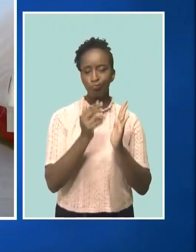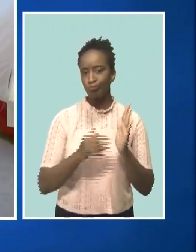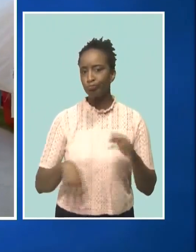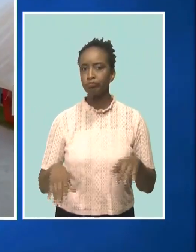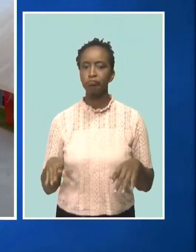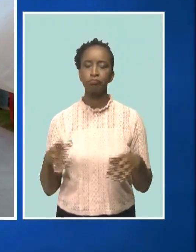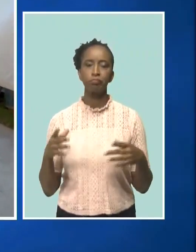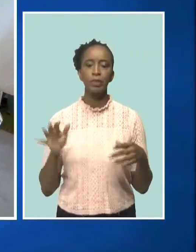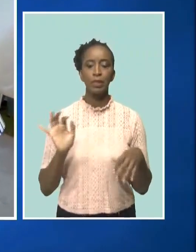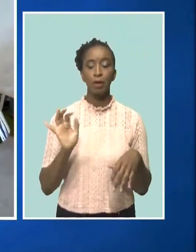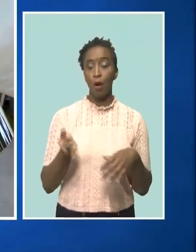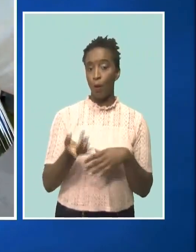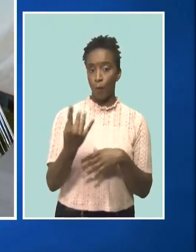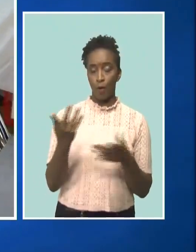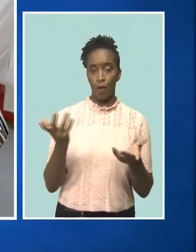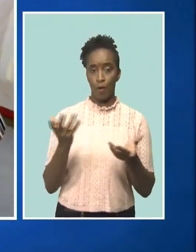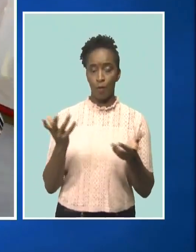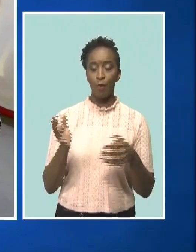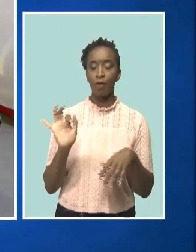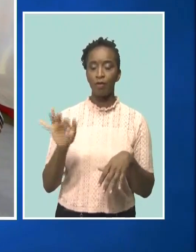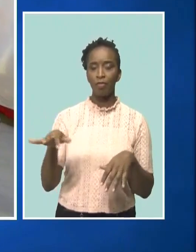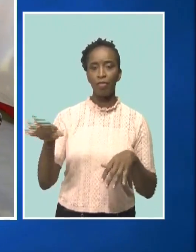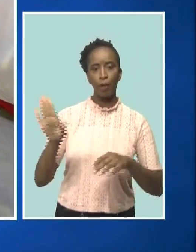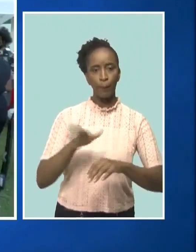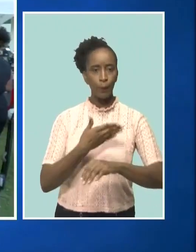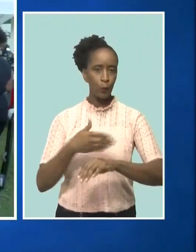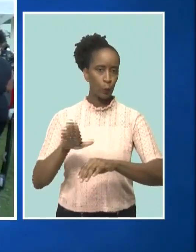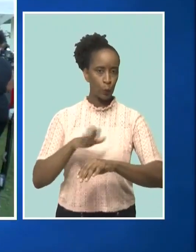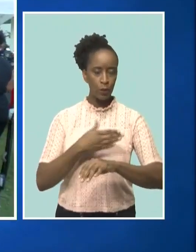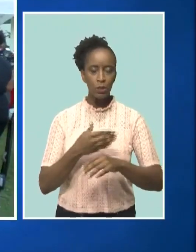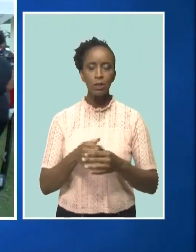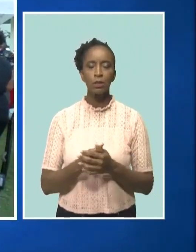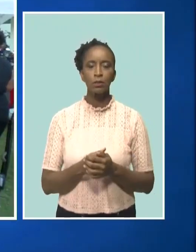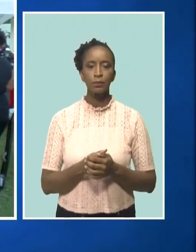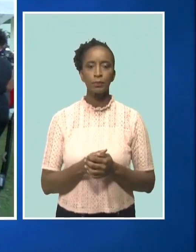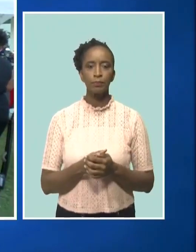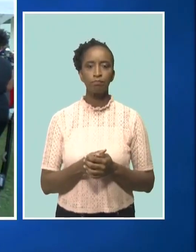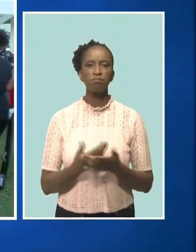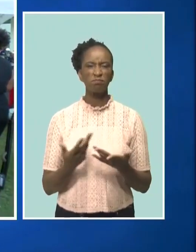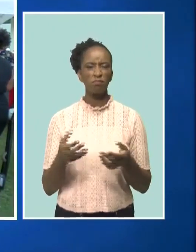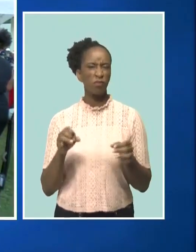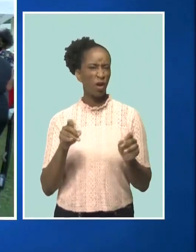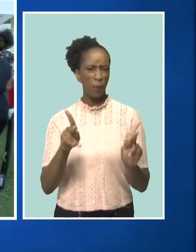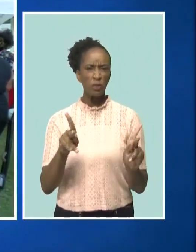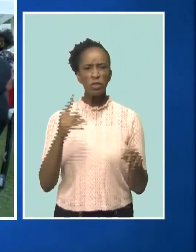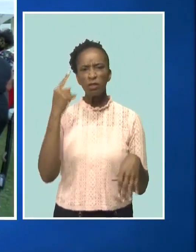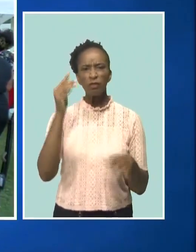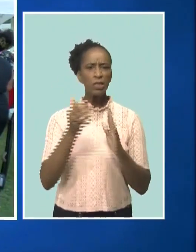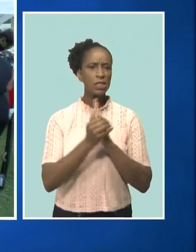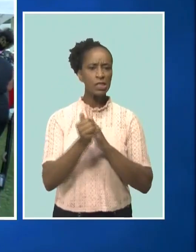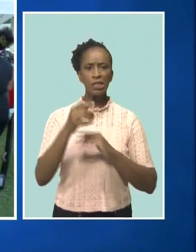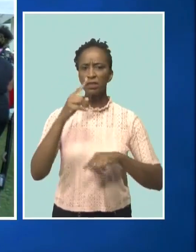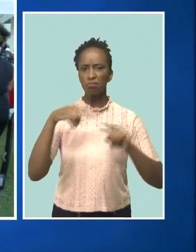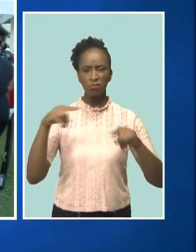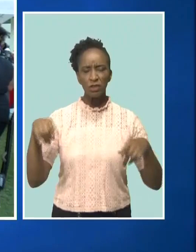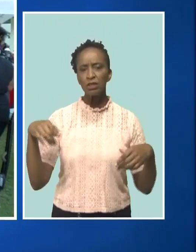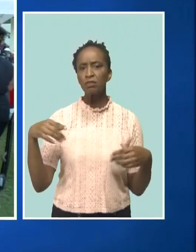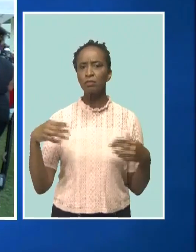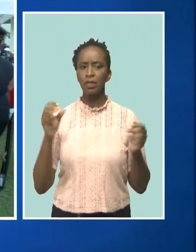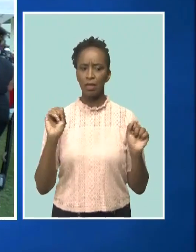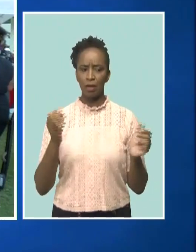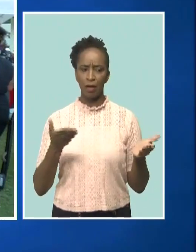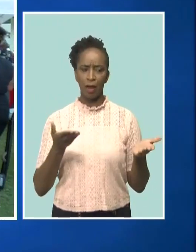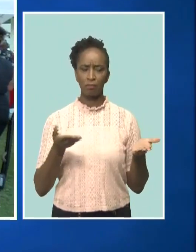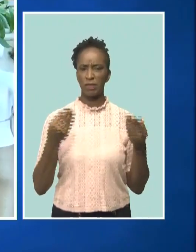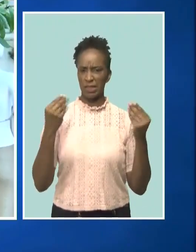young band called The Right Combination. So we do have opportunities for persons who have other skills that they can bring to the hotel